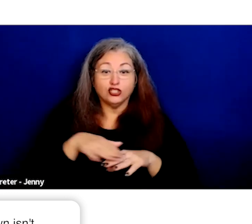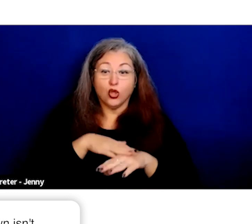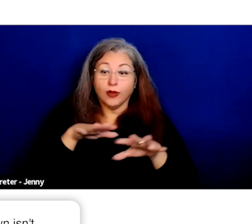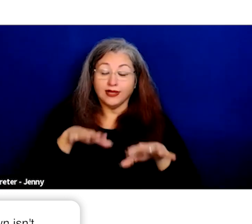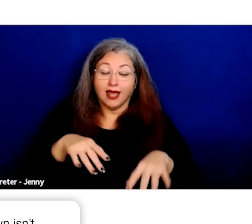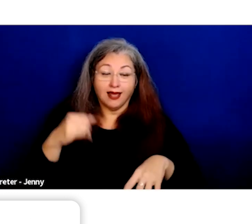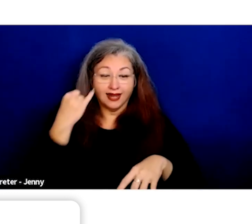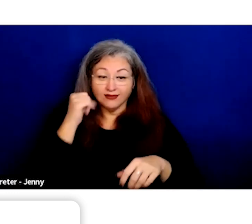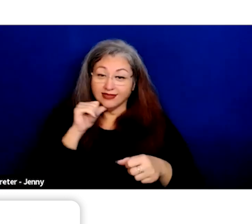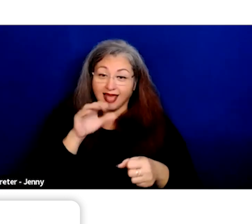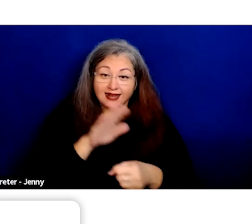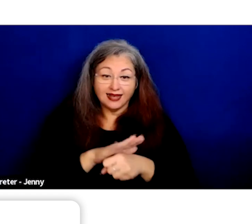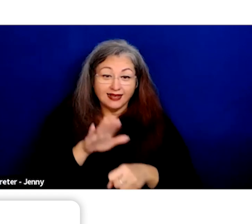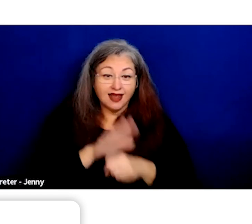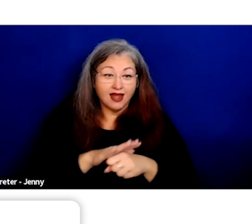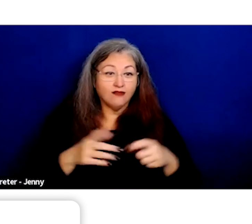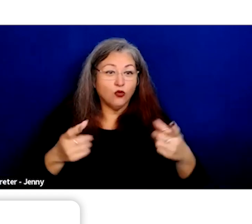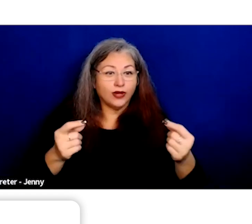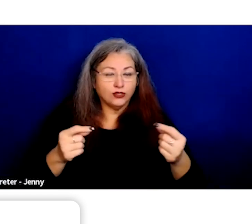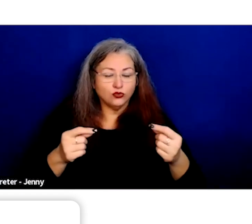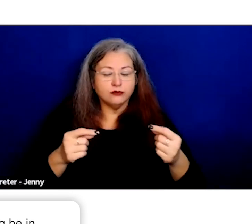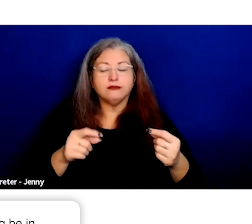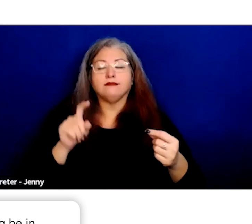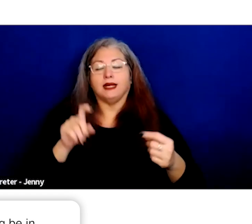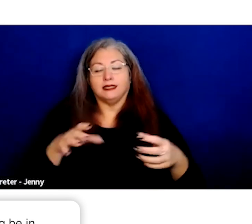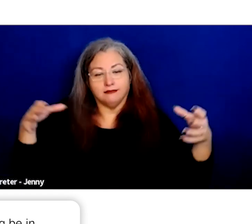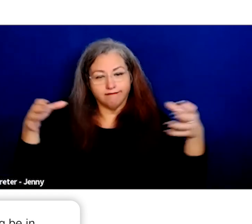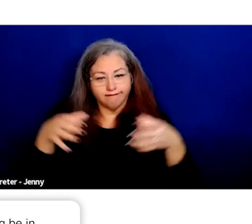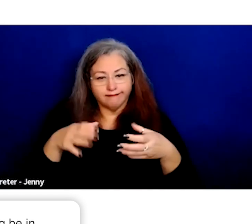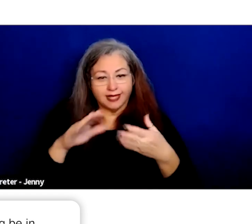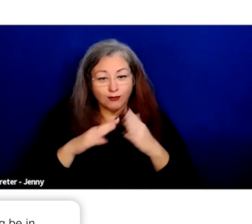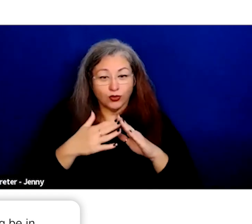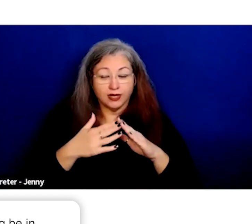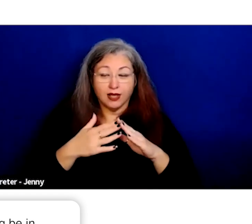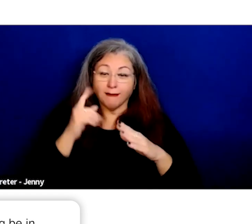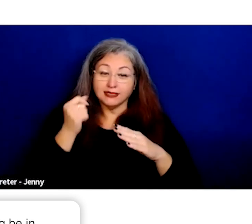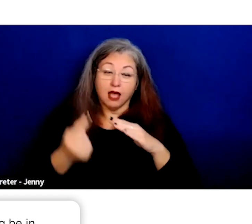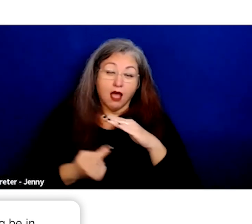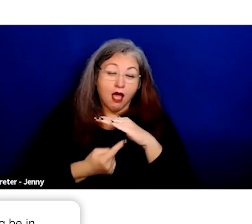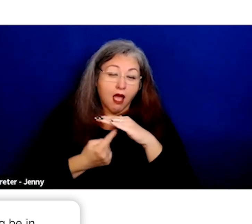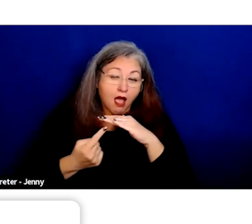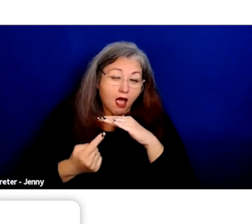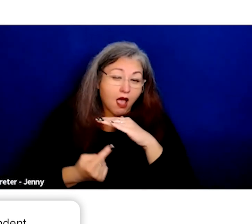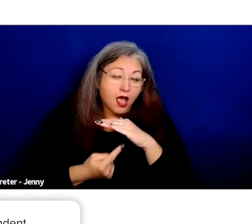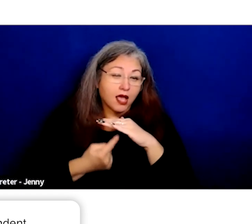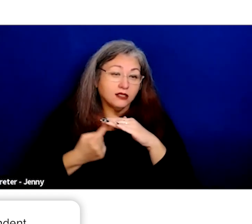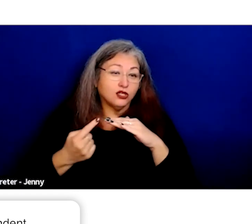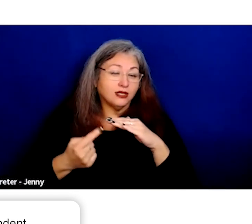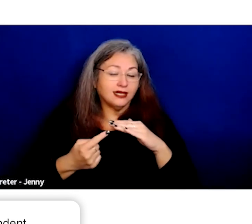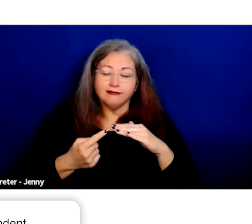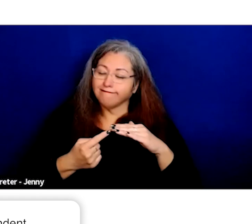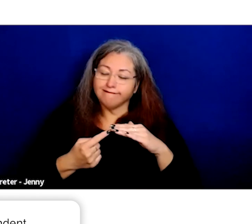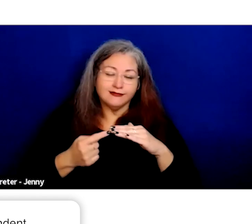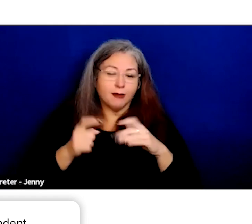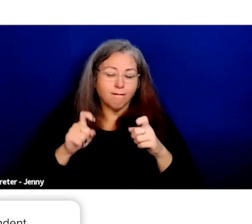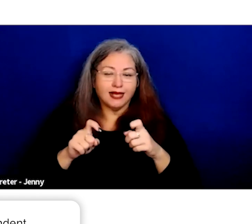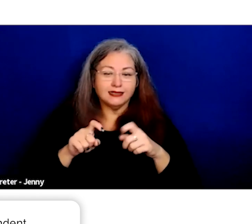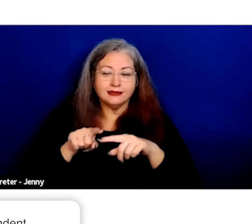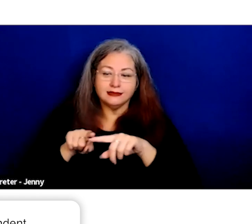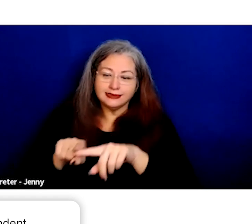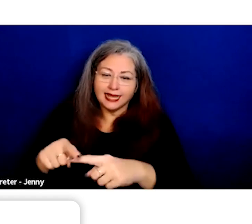enough? Be in community. The isolation, be in community, be an